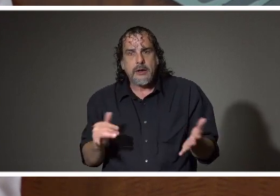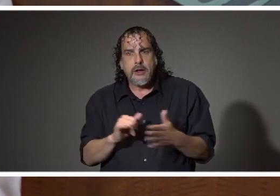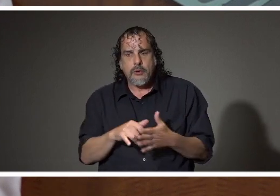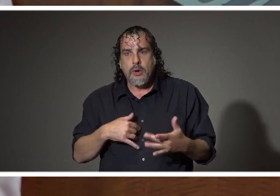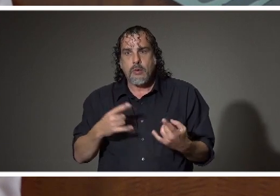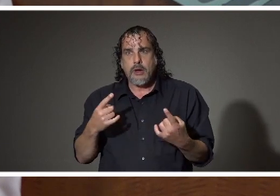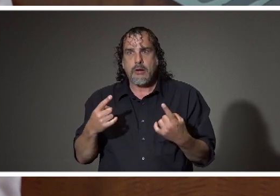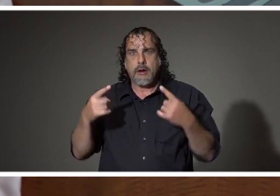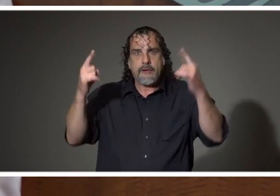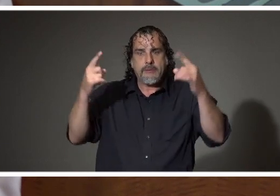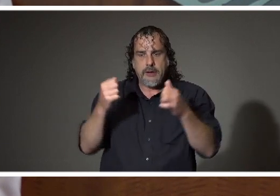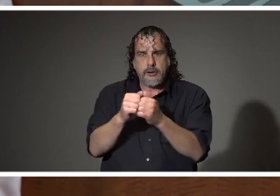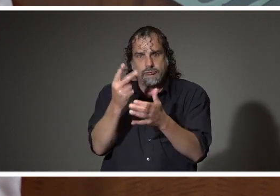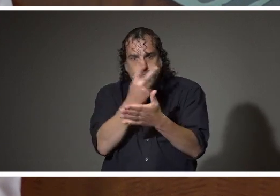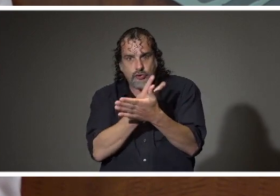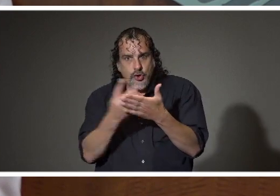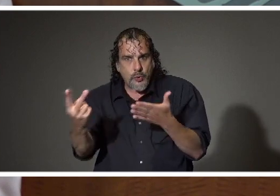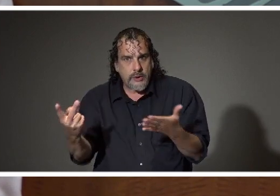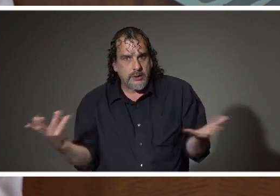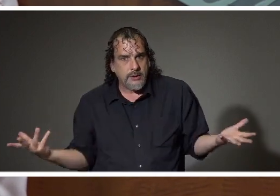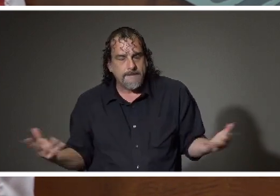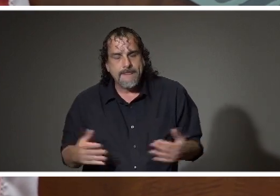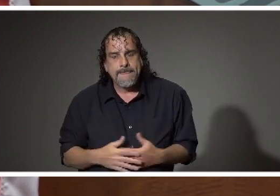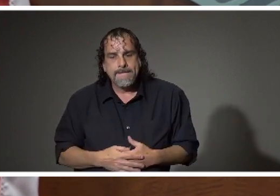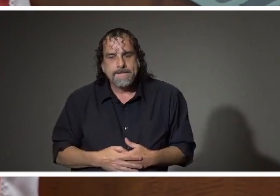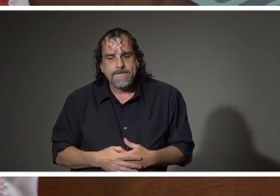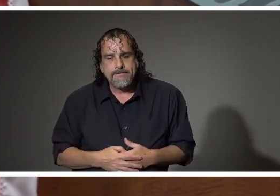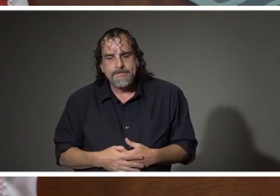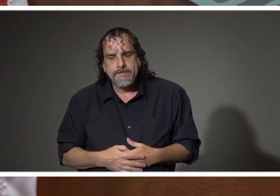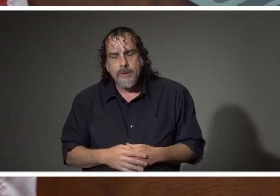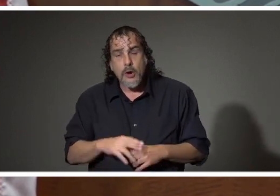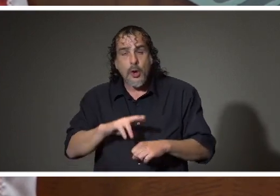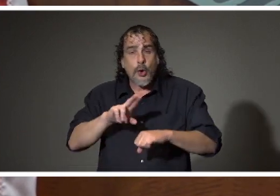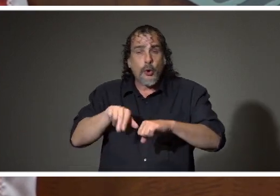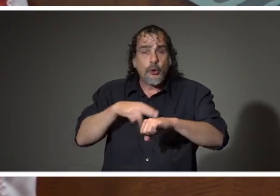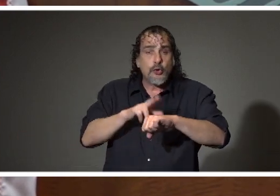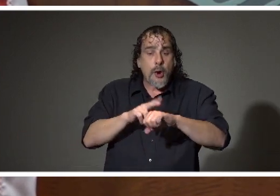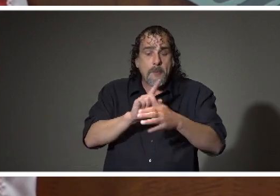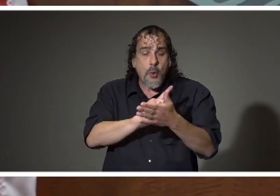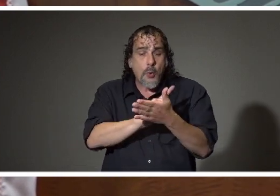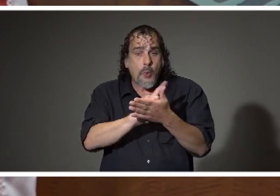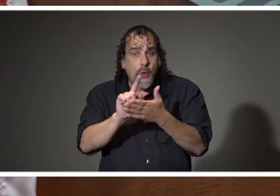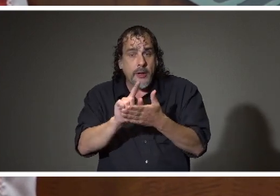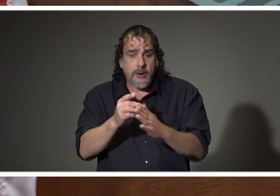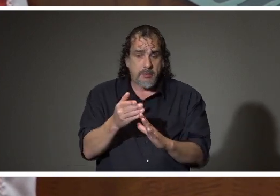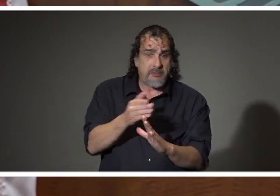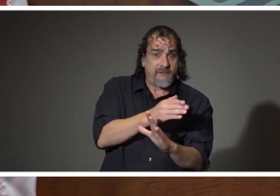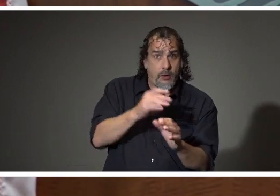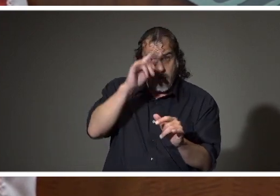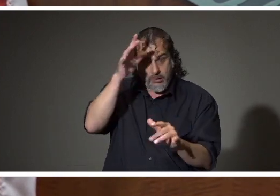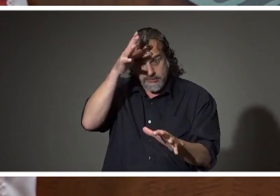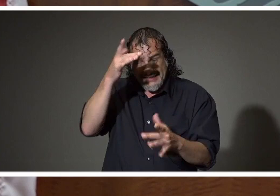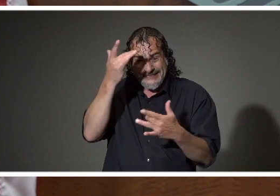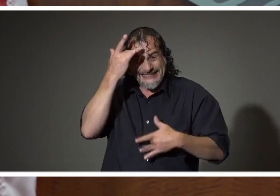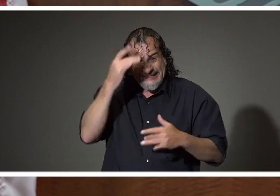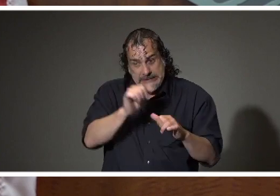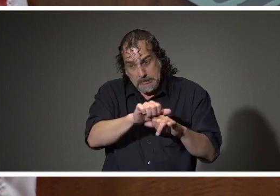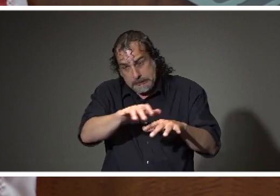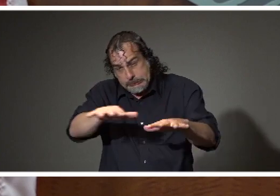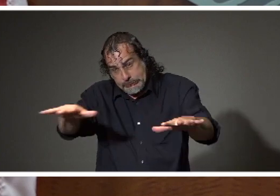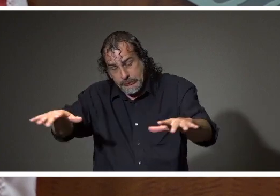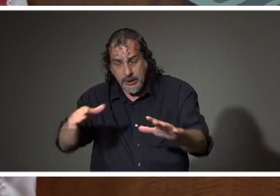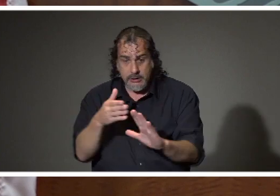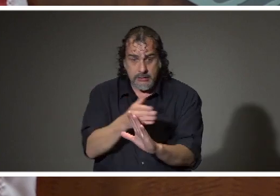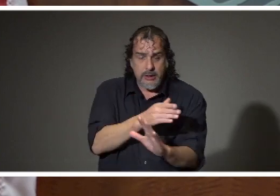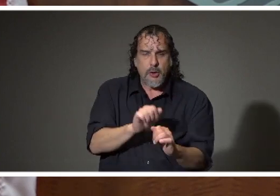to accomplish in those weeks. On a typical unemployment week prior to the pandemic, in this good economy, we may have